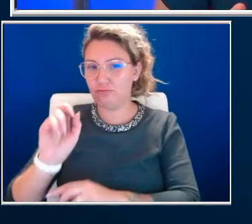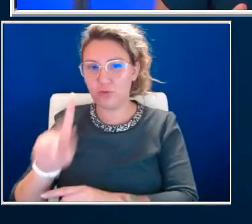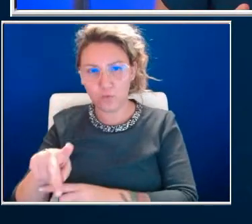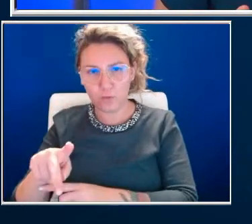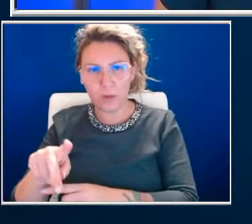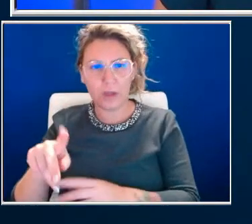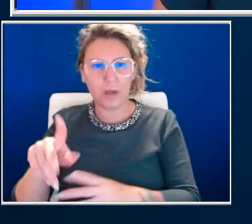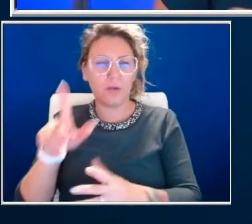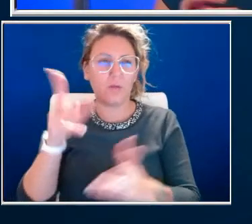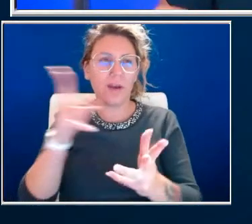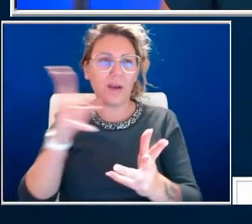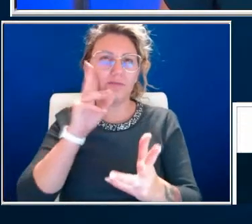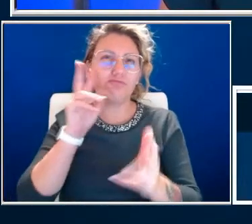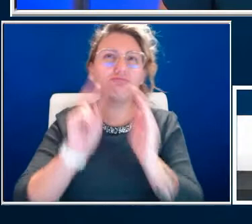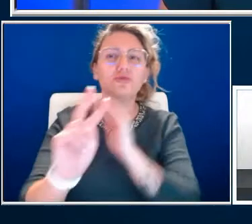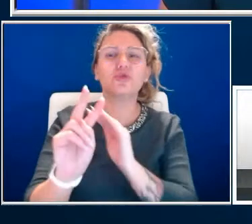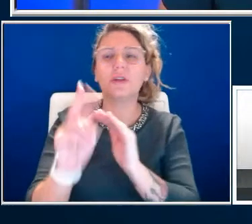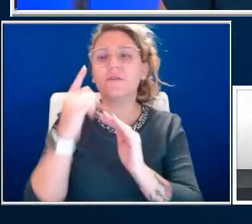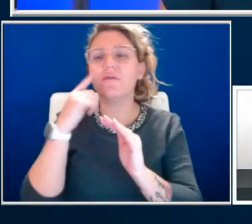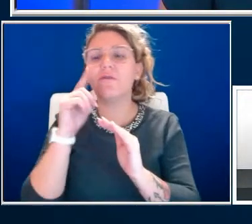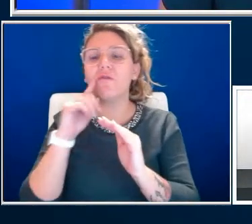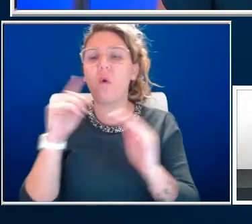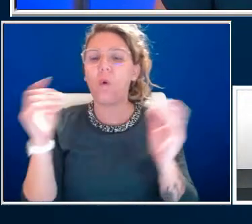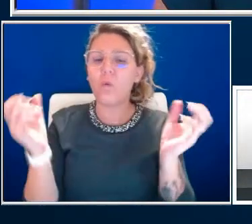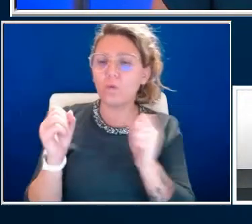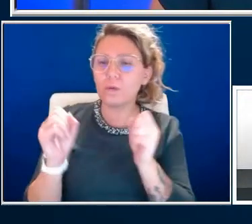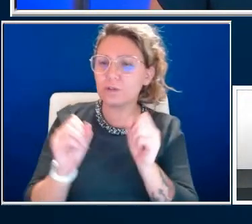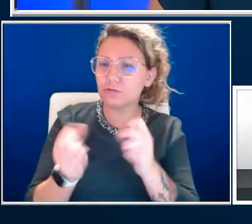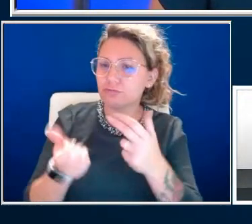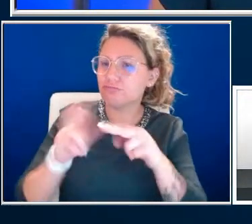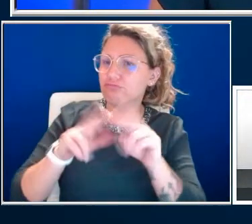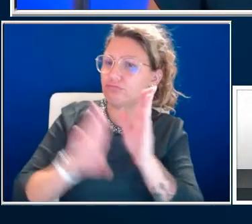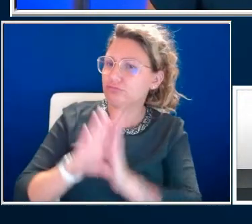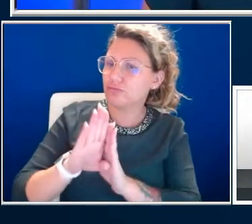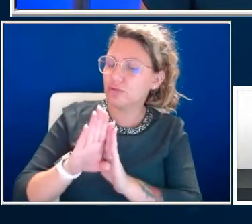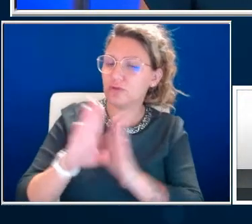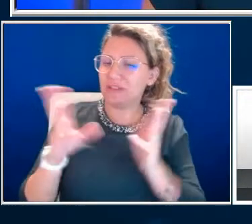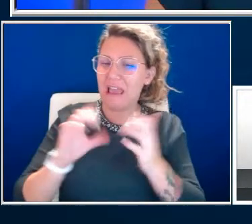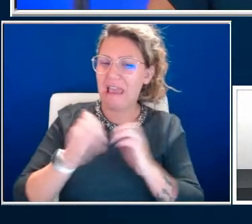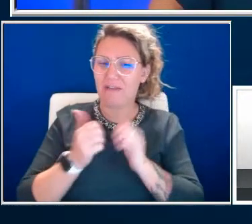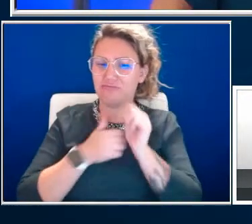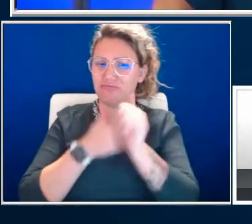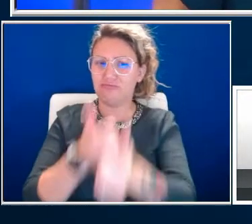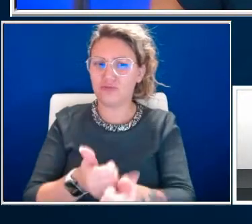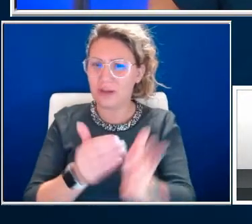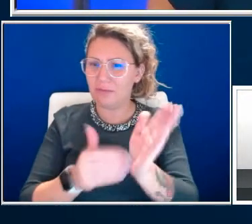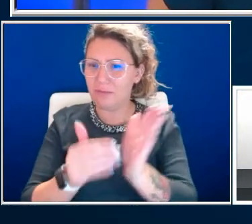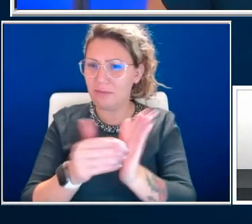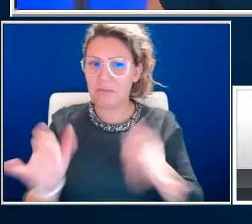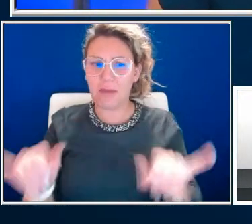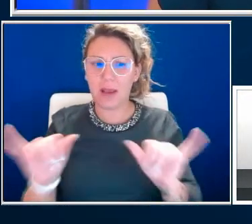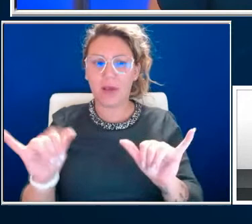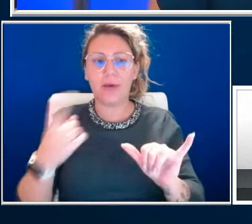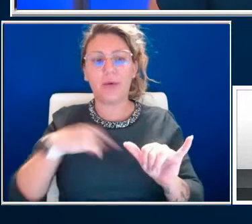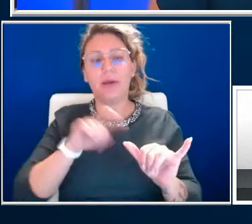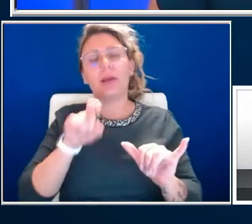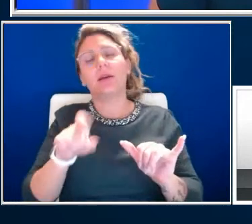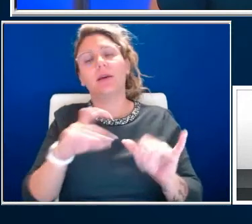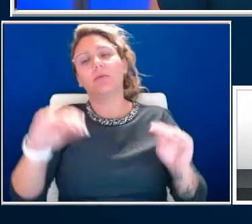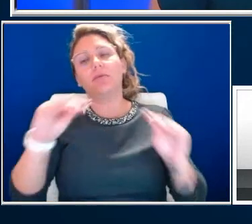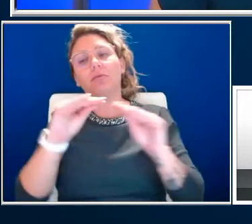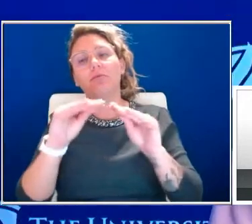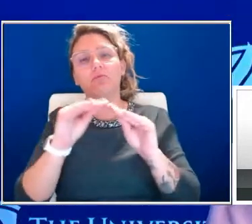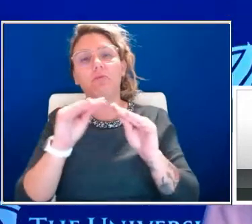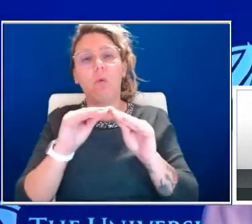winter surge. Are there any way to track some of these patterns? You know, we just need more surveillance out there. We need more global